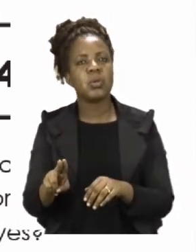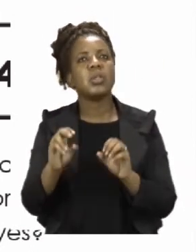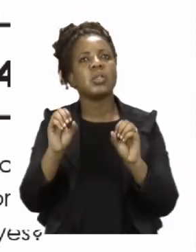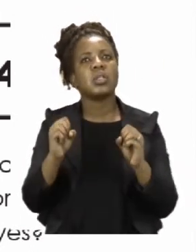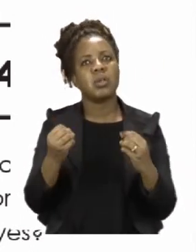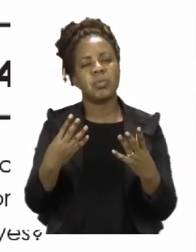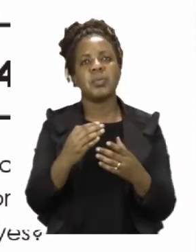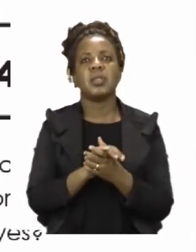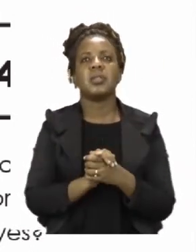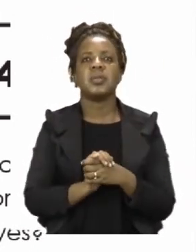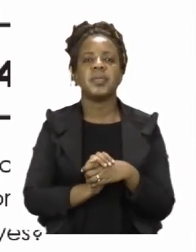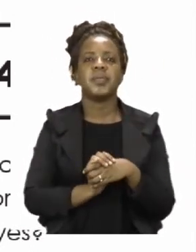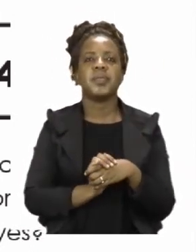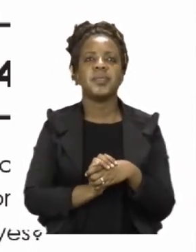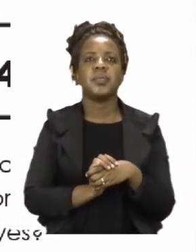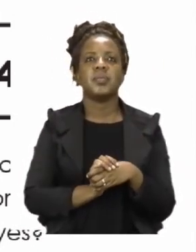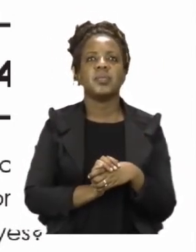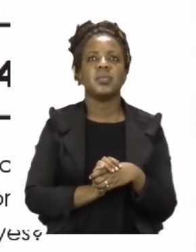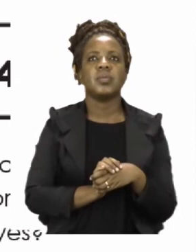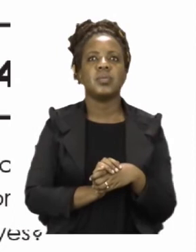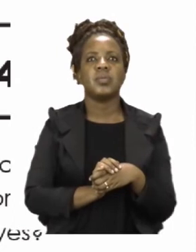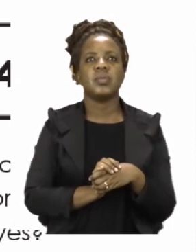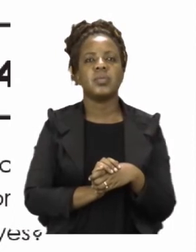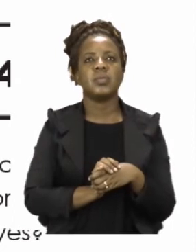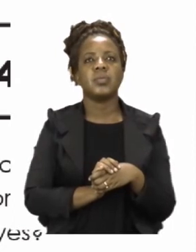558 contract workers.